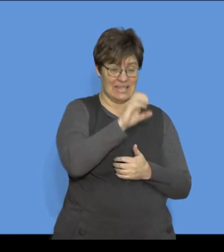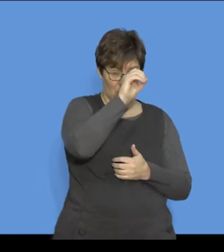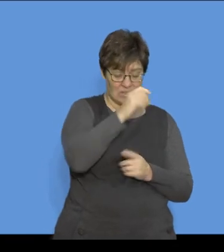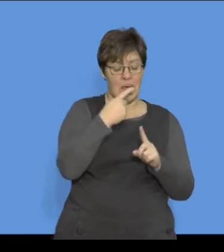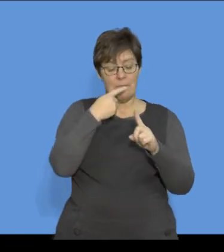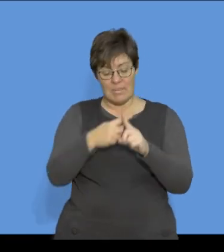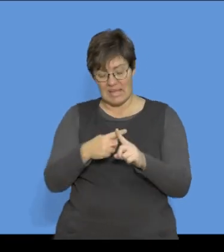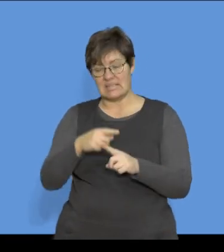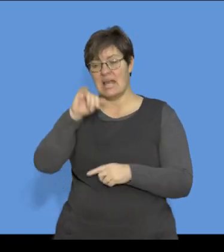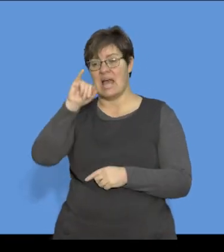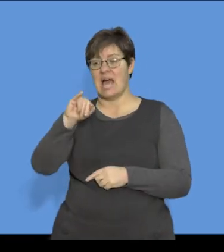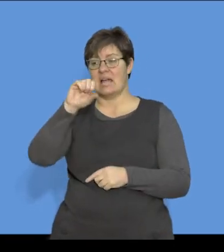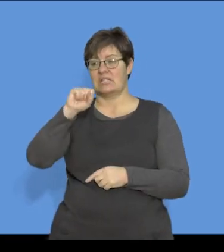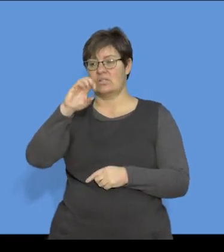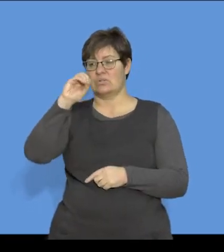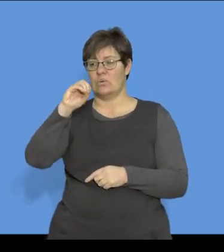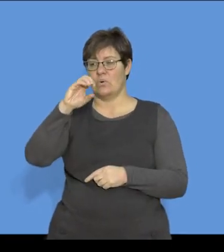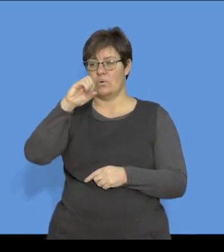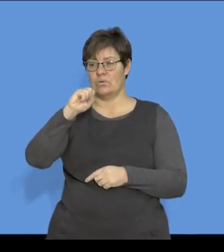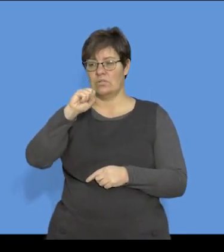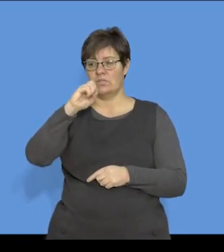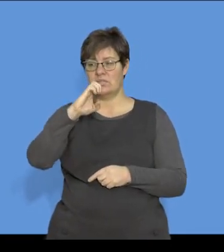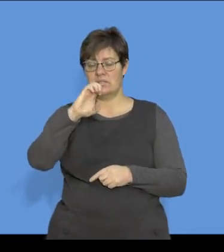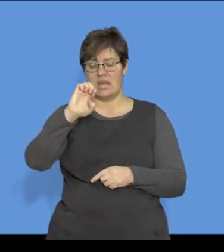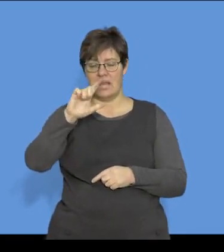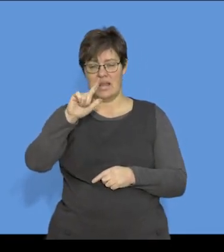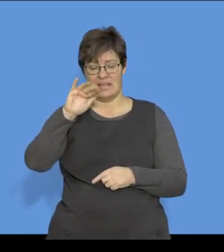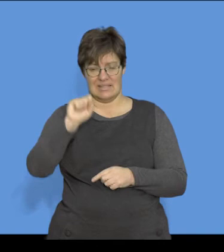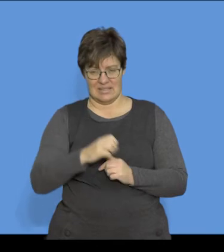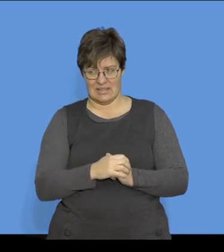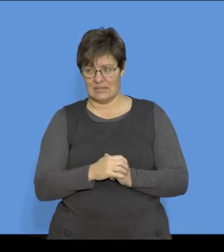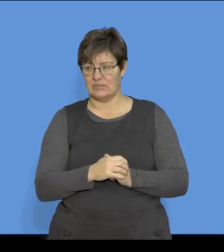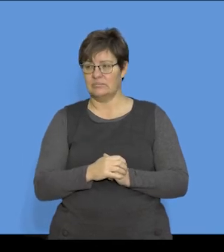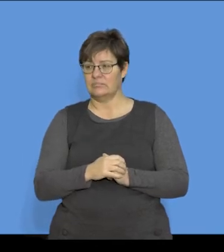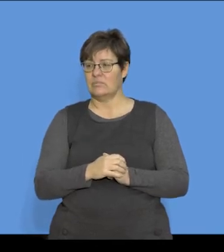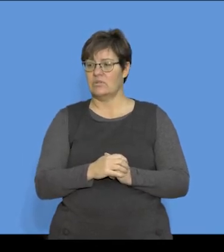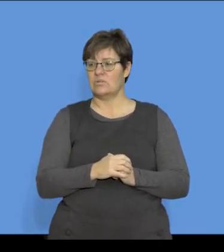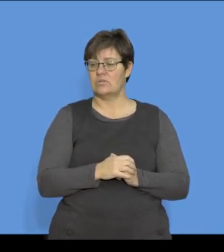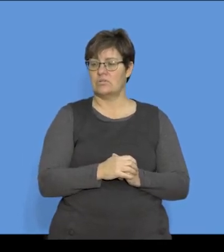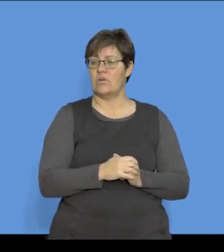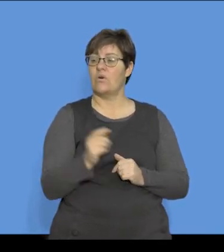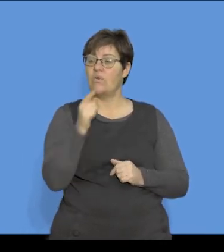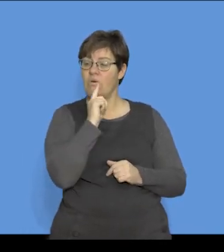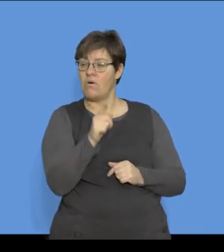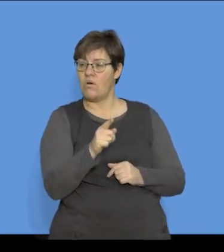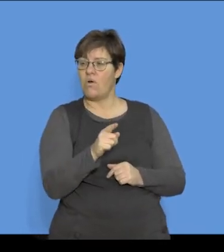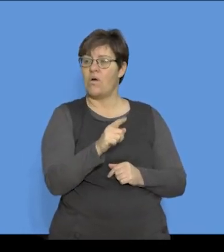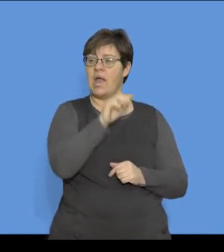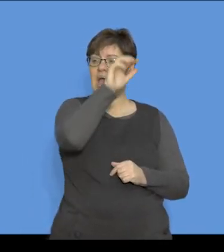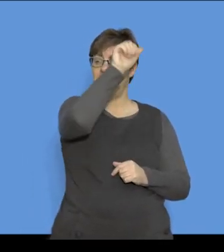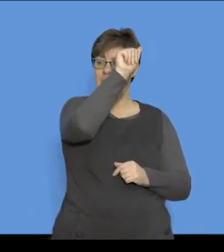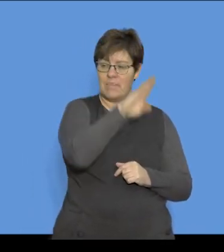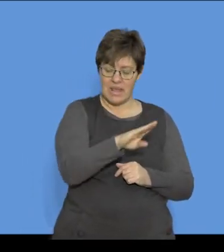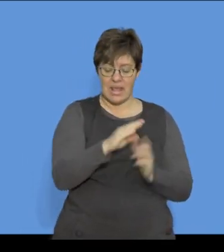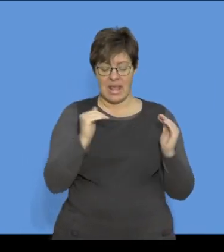see this is AB is equals to BC. I know that, right? So I'm going to draw my table then to